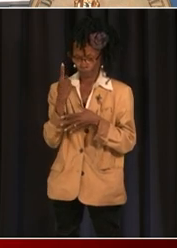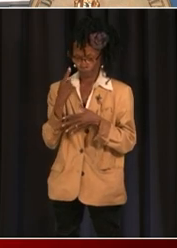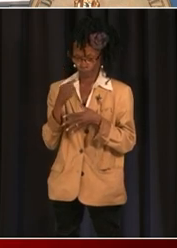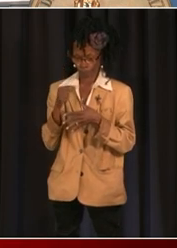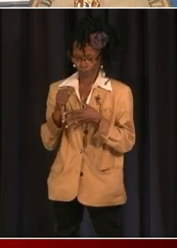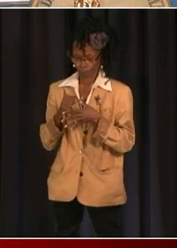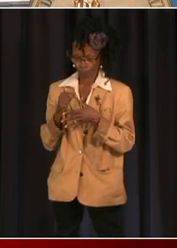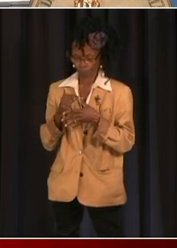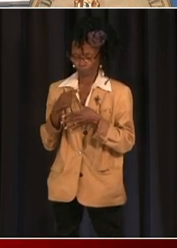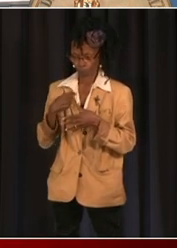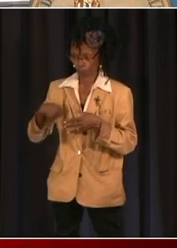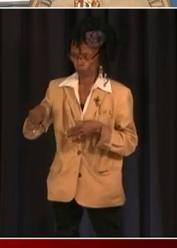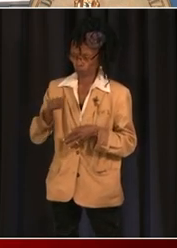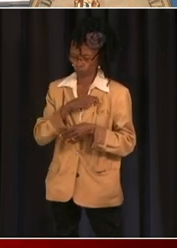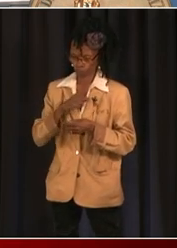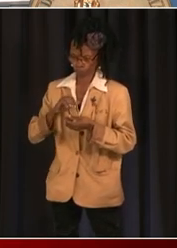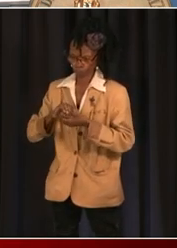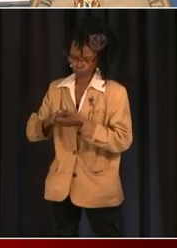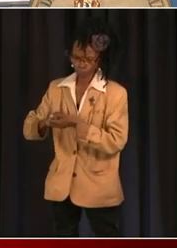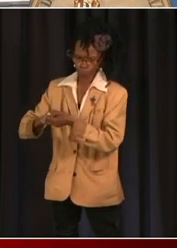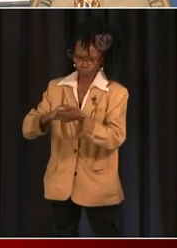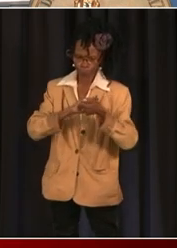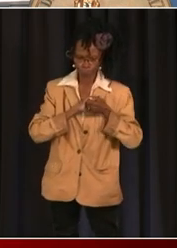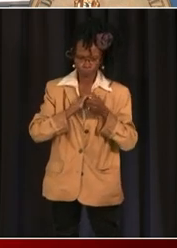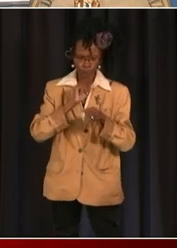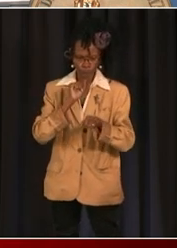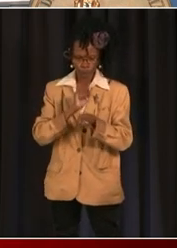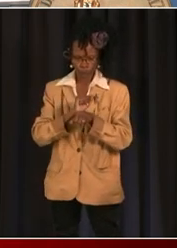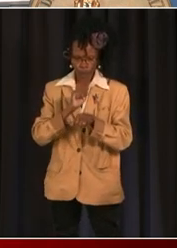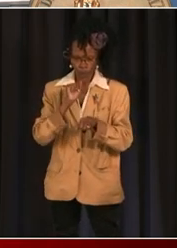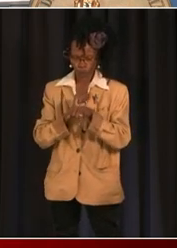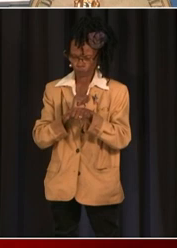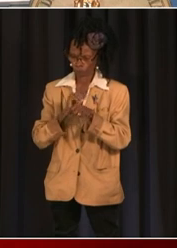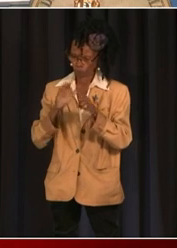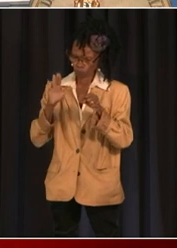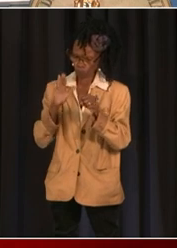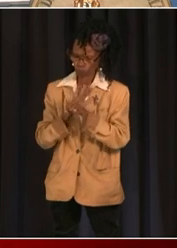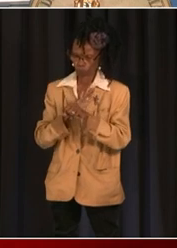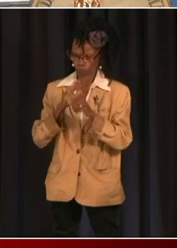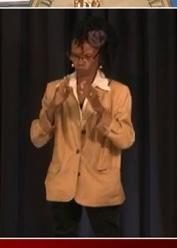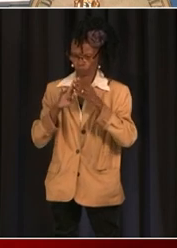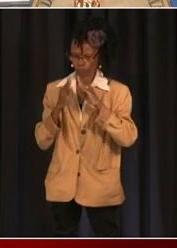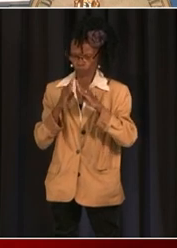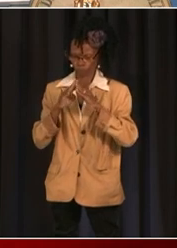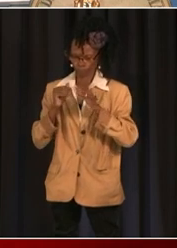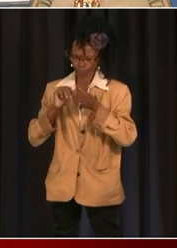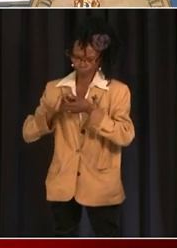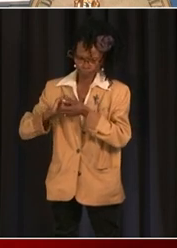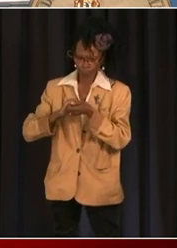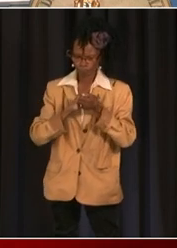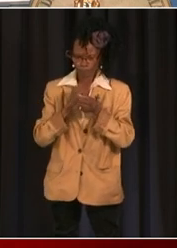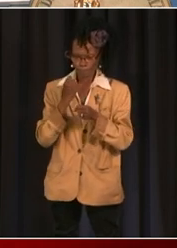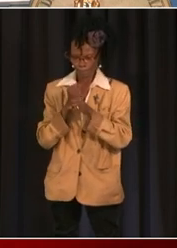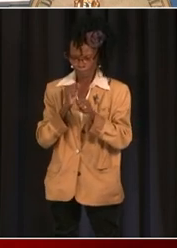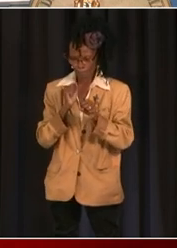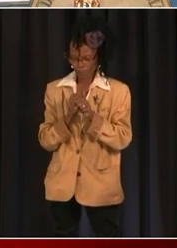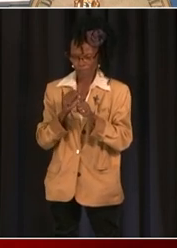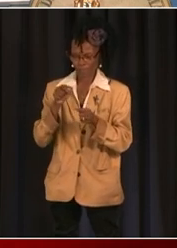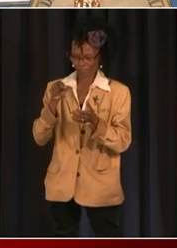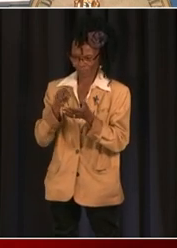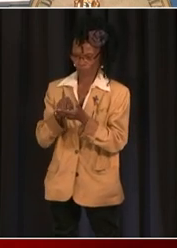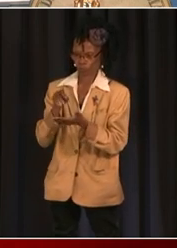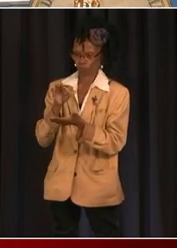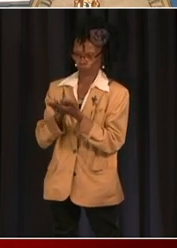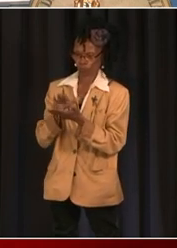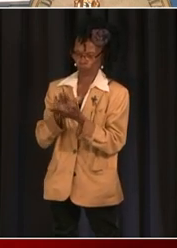working together, and it's going to take the entire community to make this school year successful.